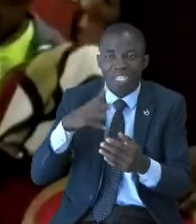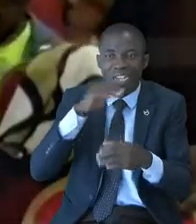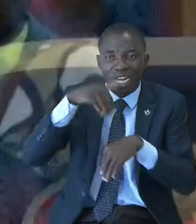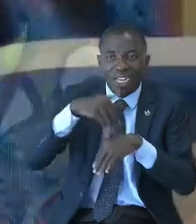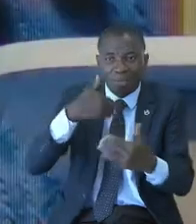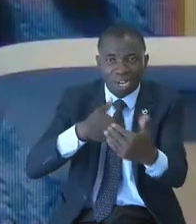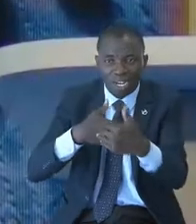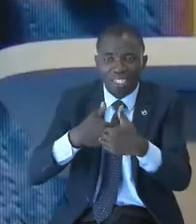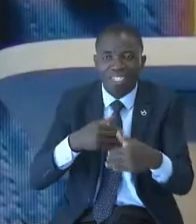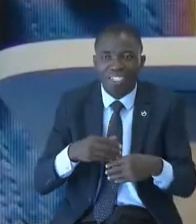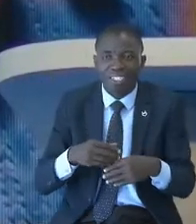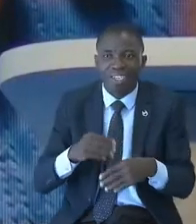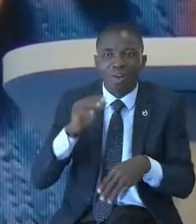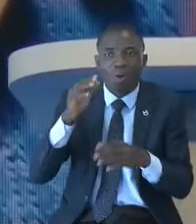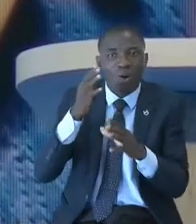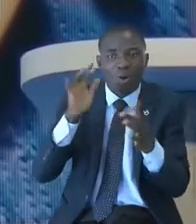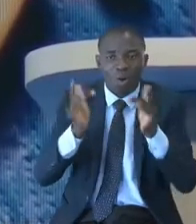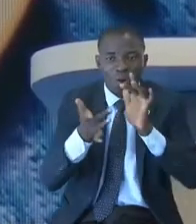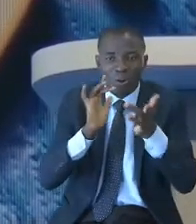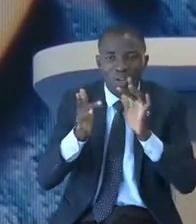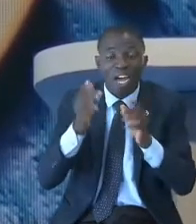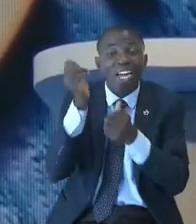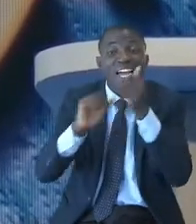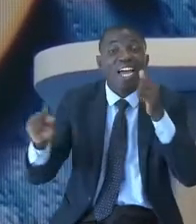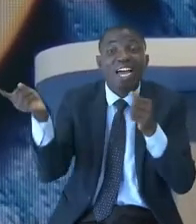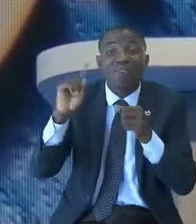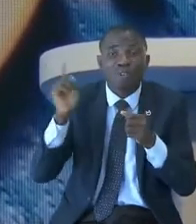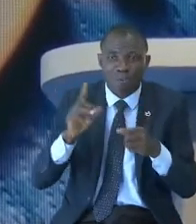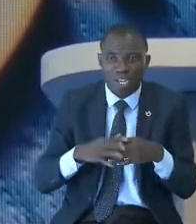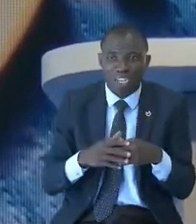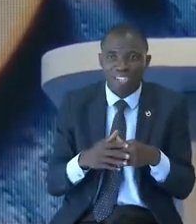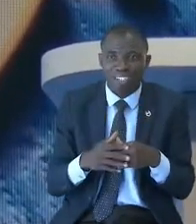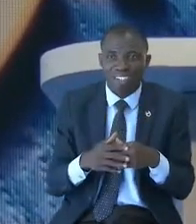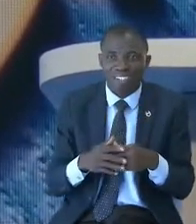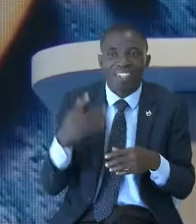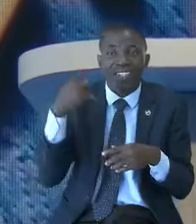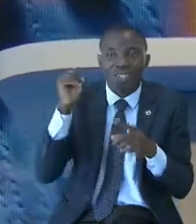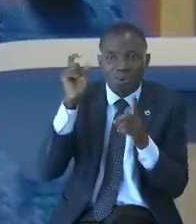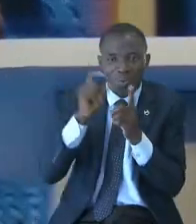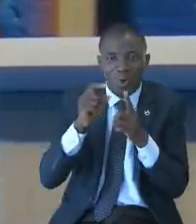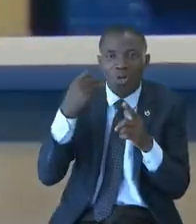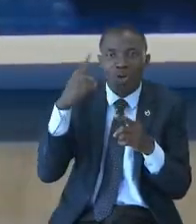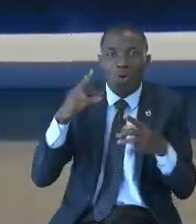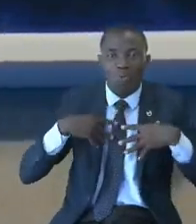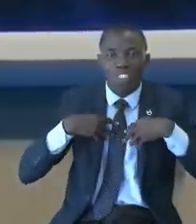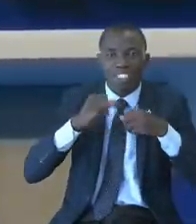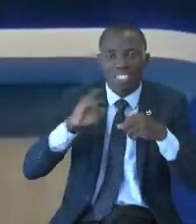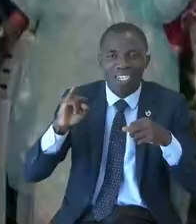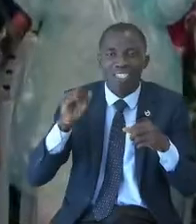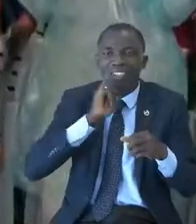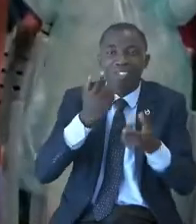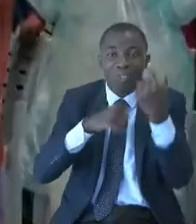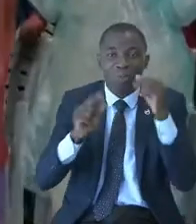back, online, everywhere. The word of healing is